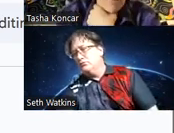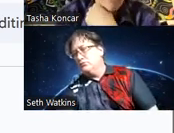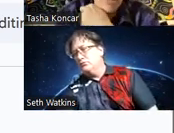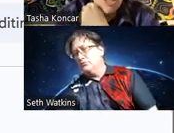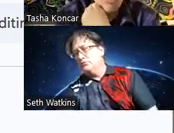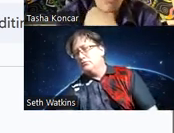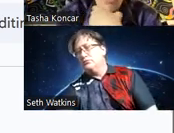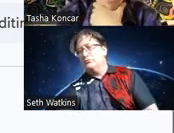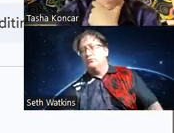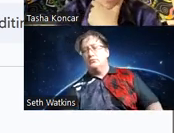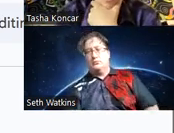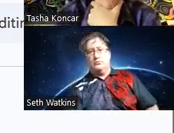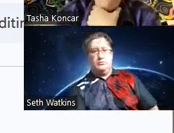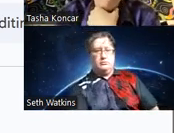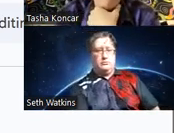I believe in June,